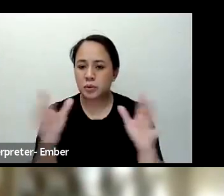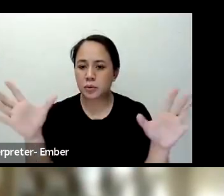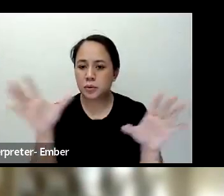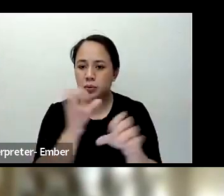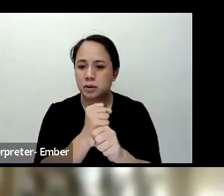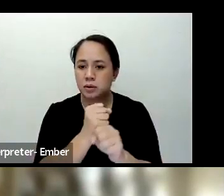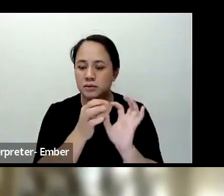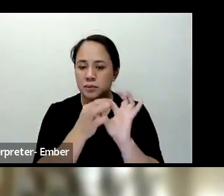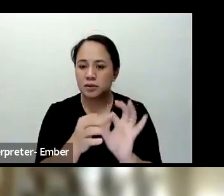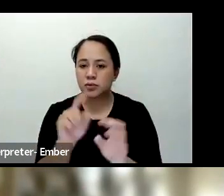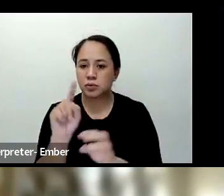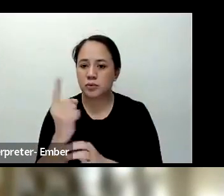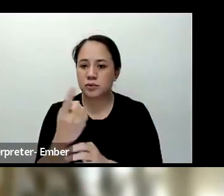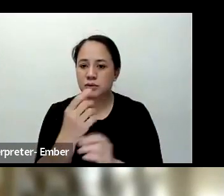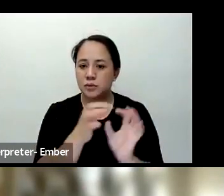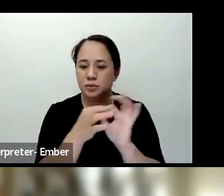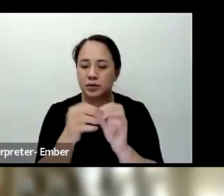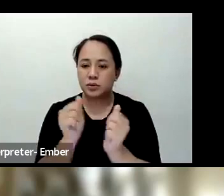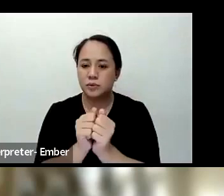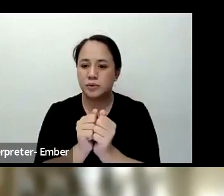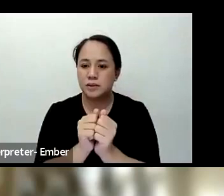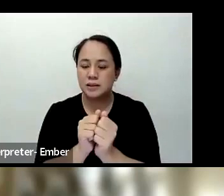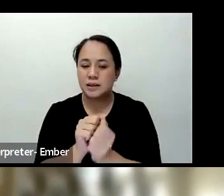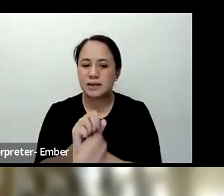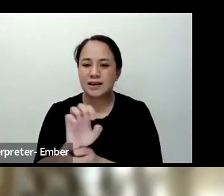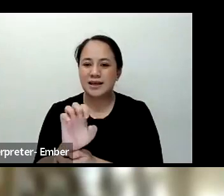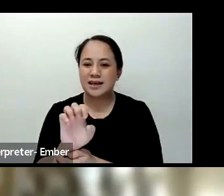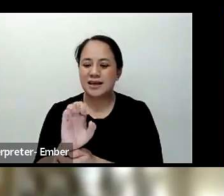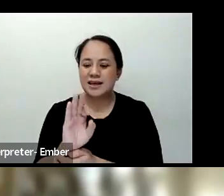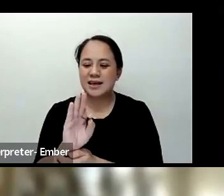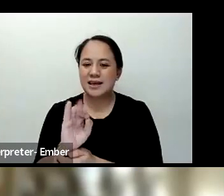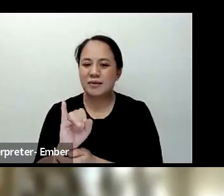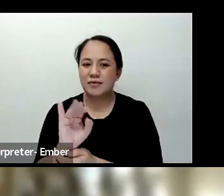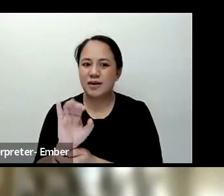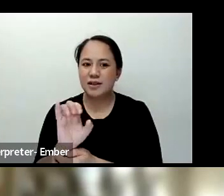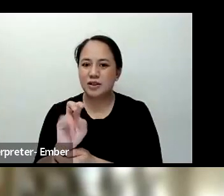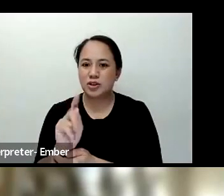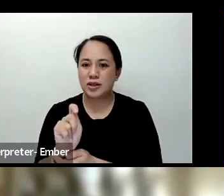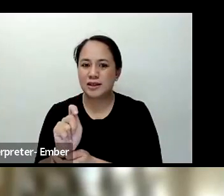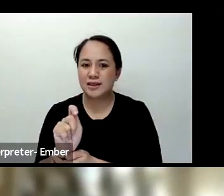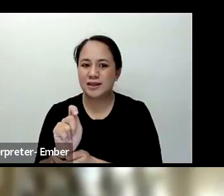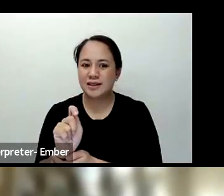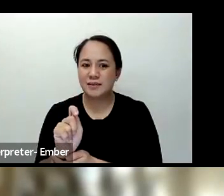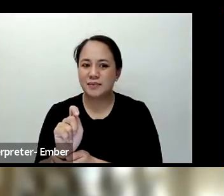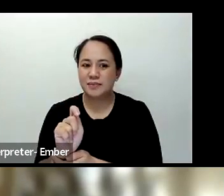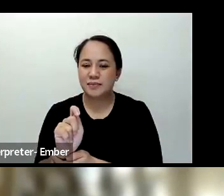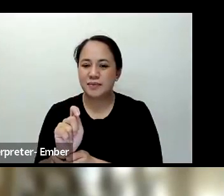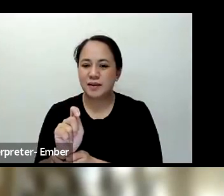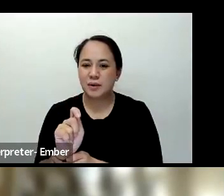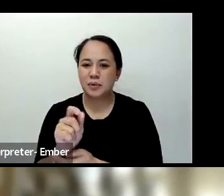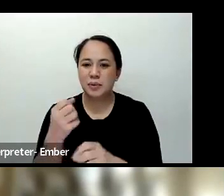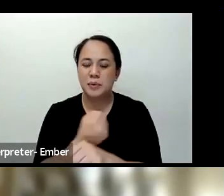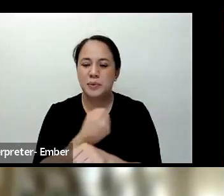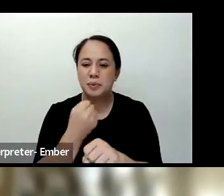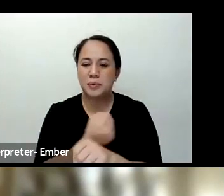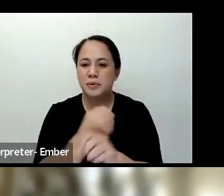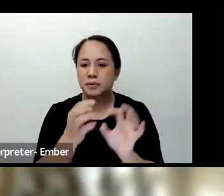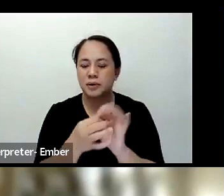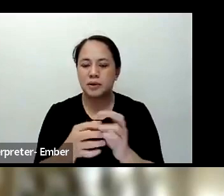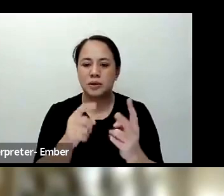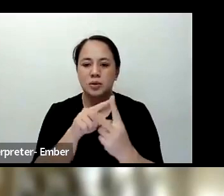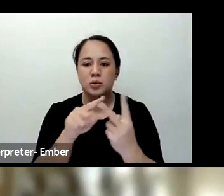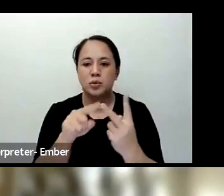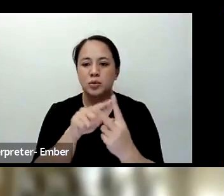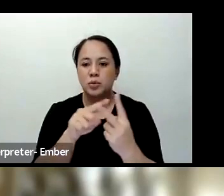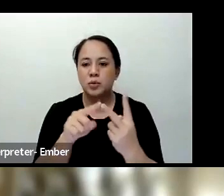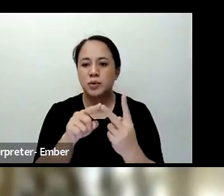on just a correlation coefficient that is based on a mathematical relation between two